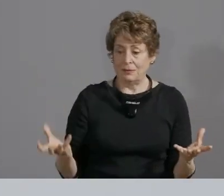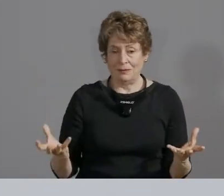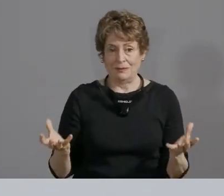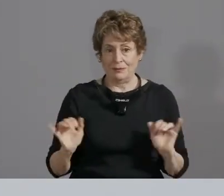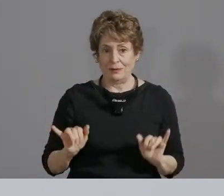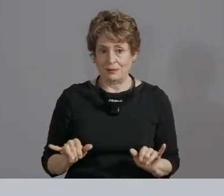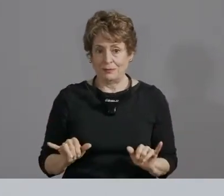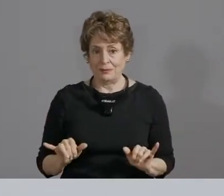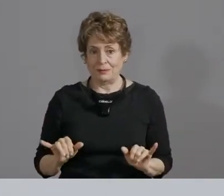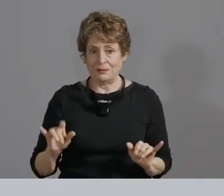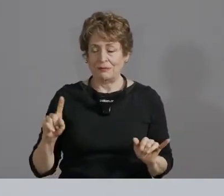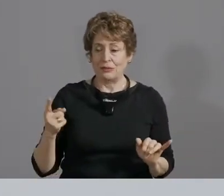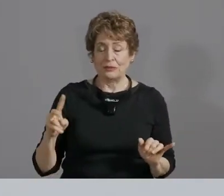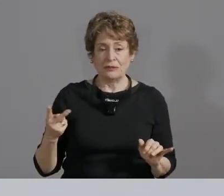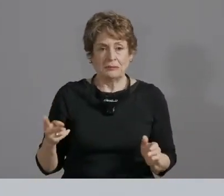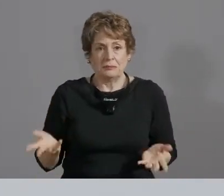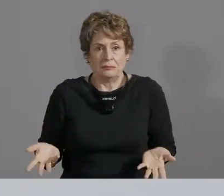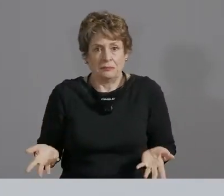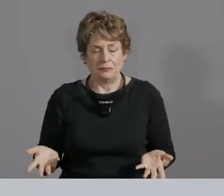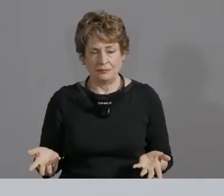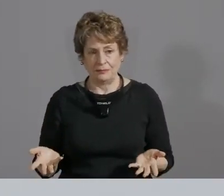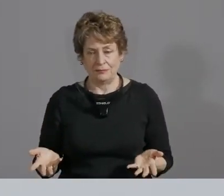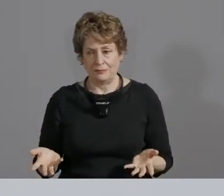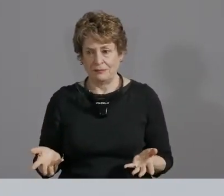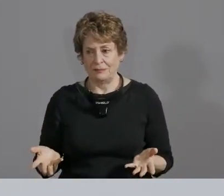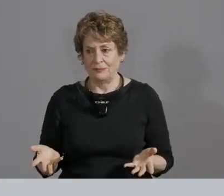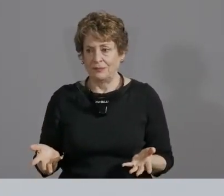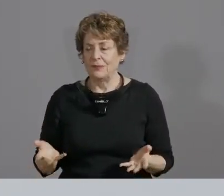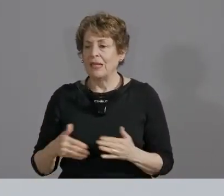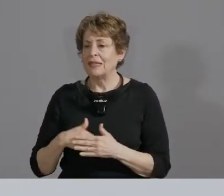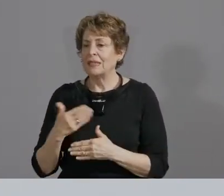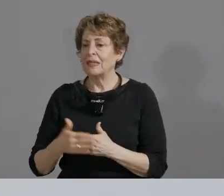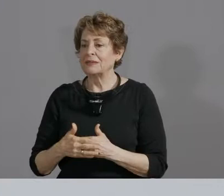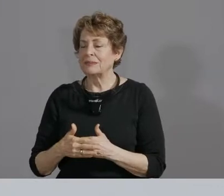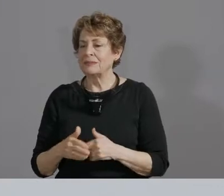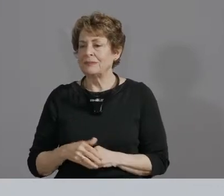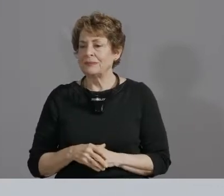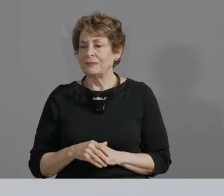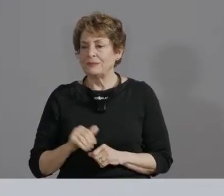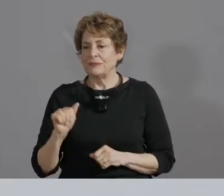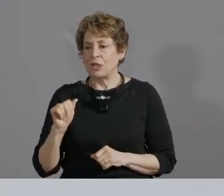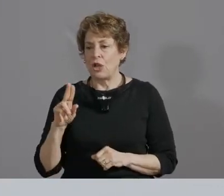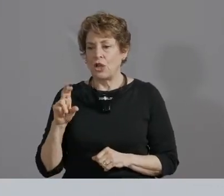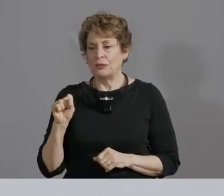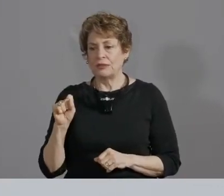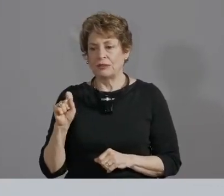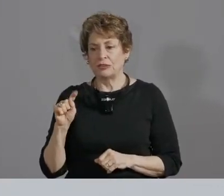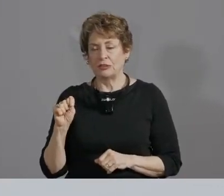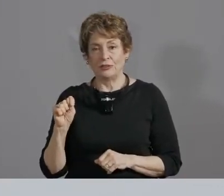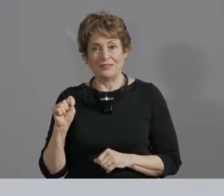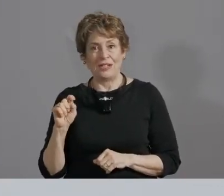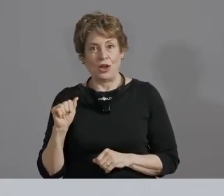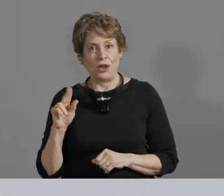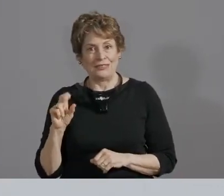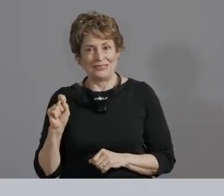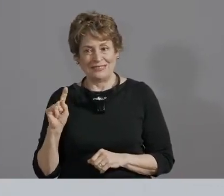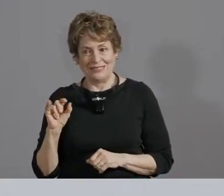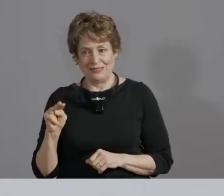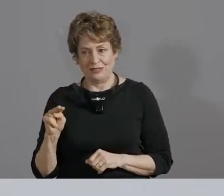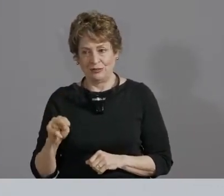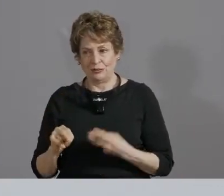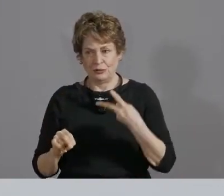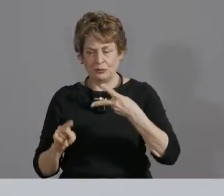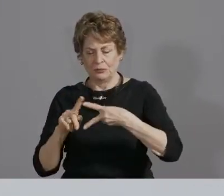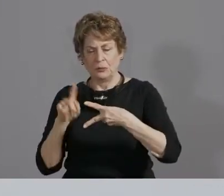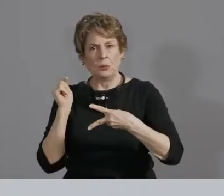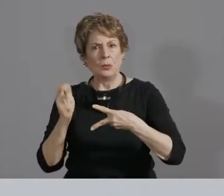Hi, Austin. Hello. Hi, how are you doing today? Good, how are you? Very good. Thanks for taking my question. I just have two really quick ones. Yeah.